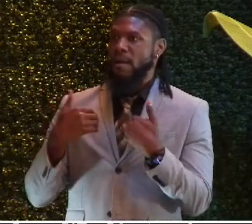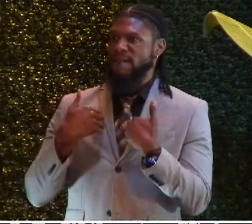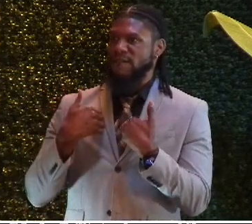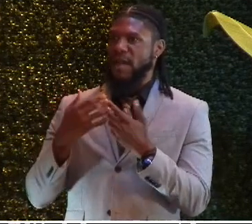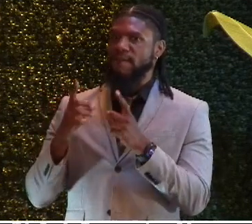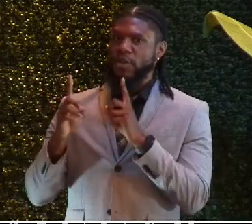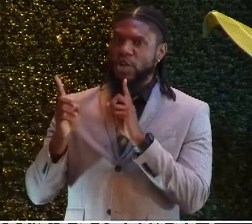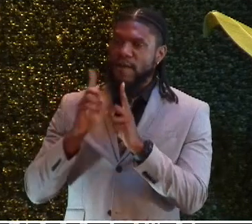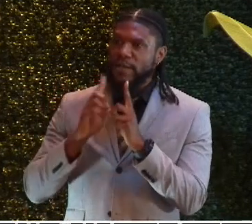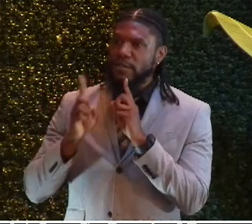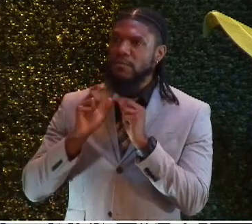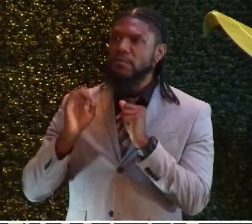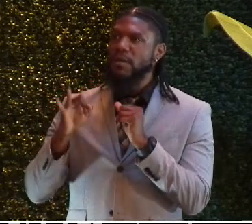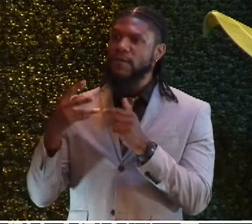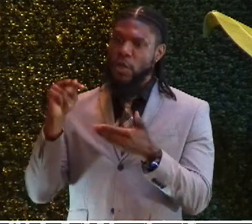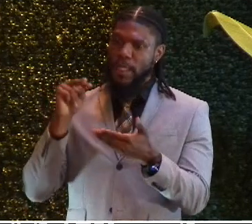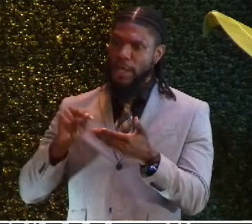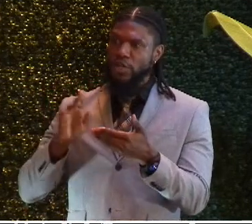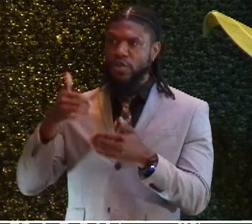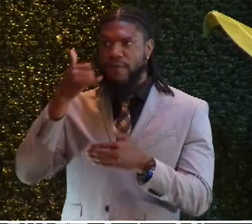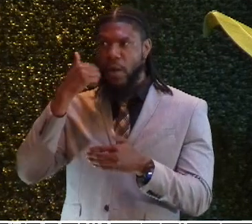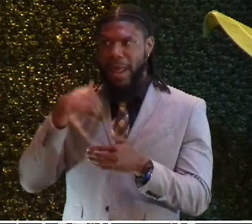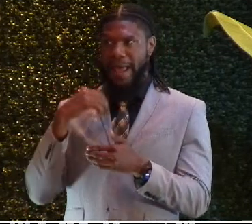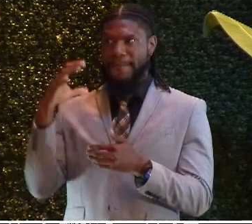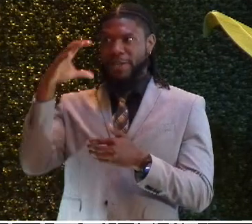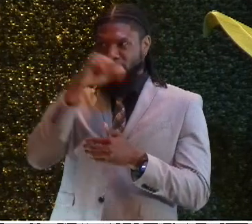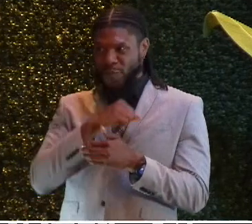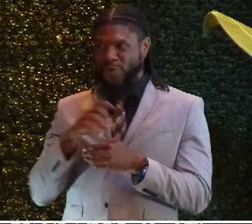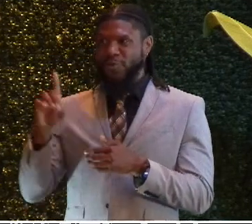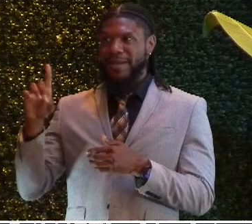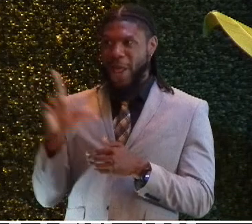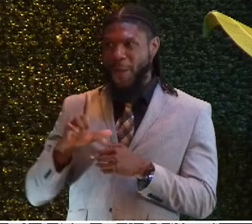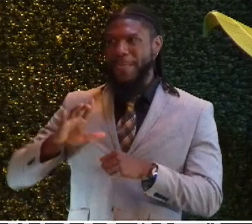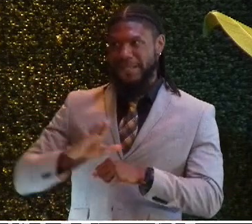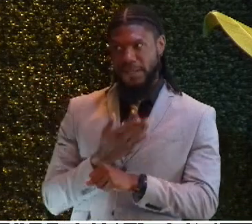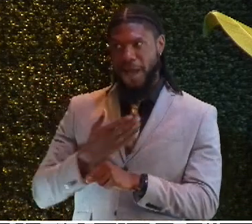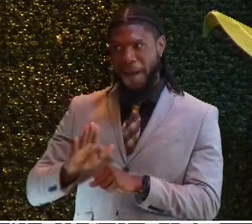conversation, if you're looking at your phone, I'm just assuming that you're downloading the song.